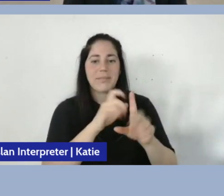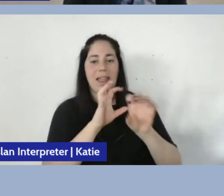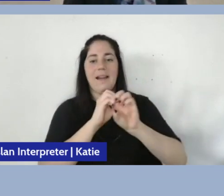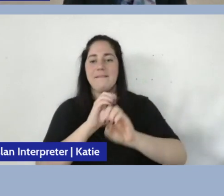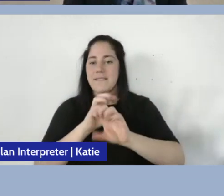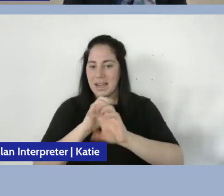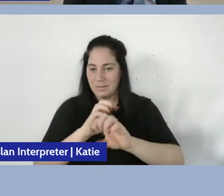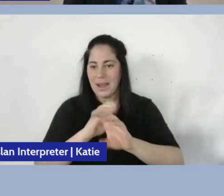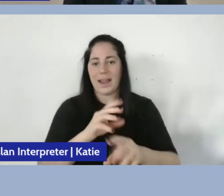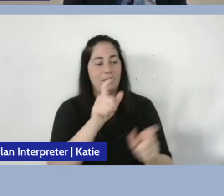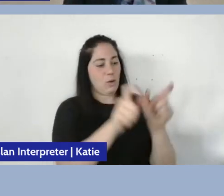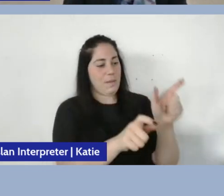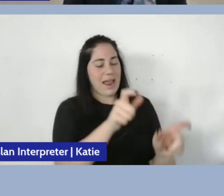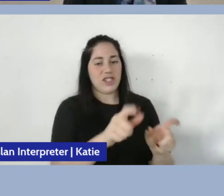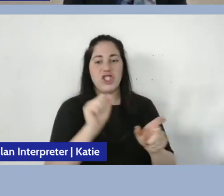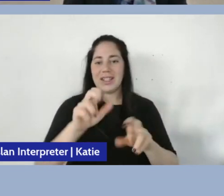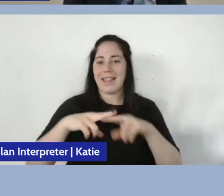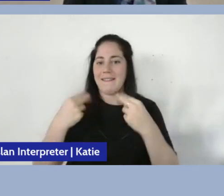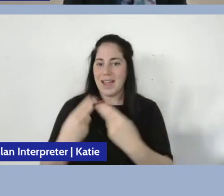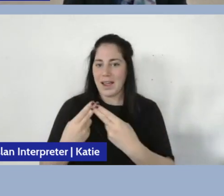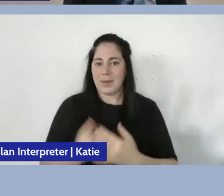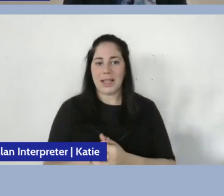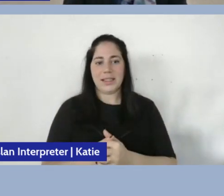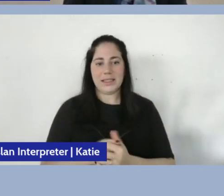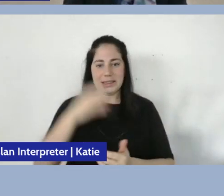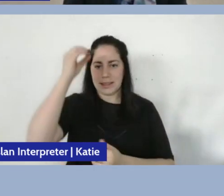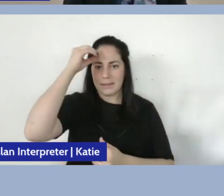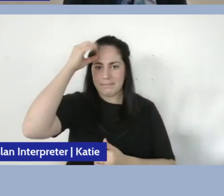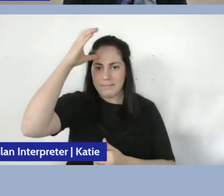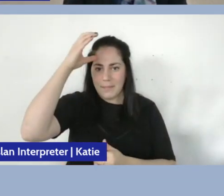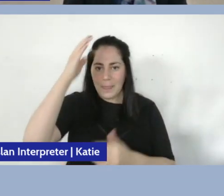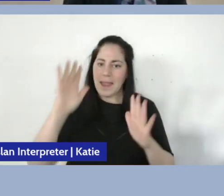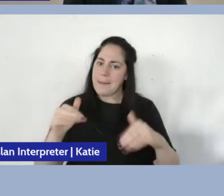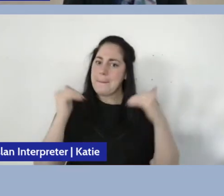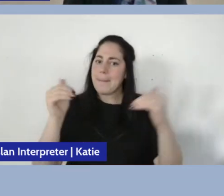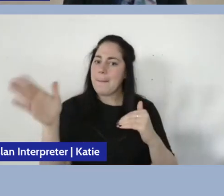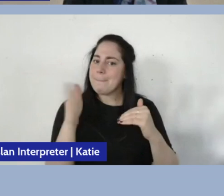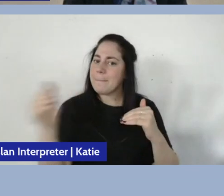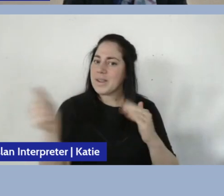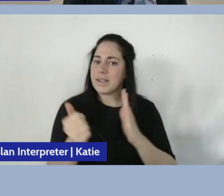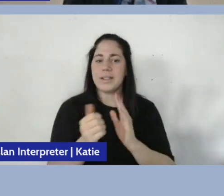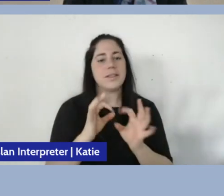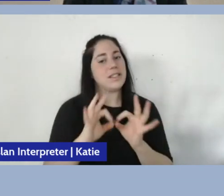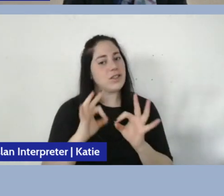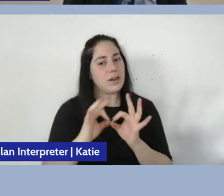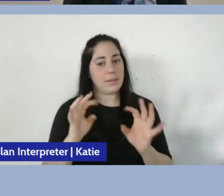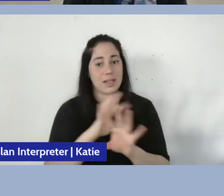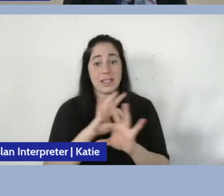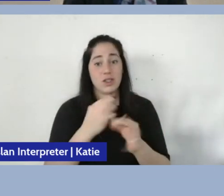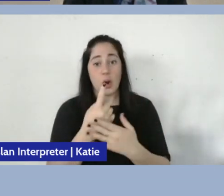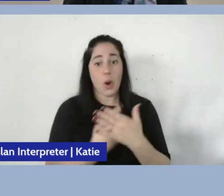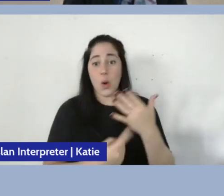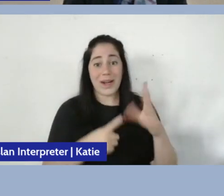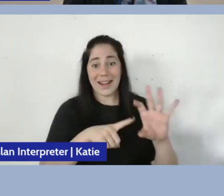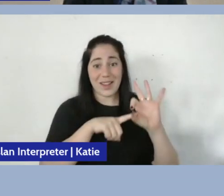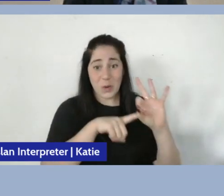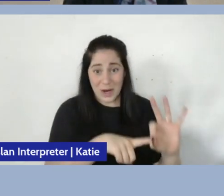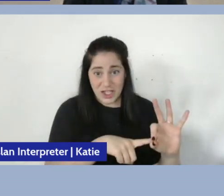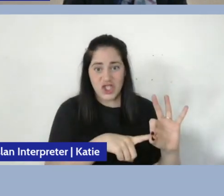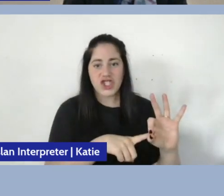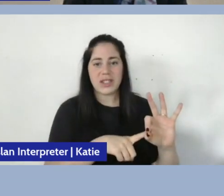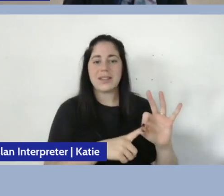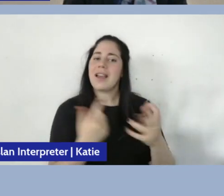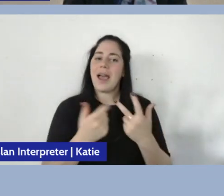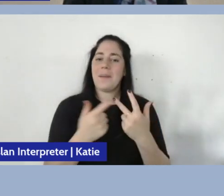families. A knowledgeable and highly skilled interpreter will not only interpret the questions asked, but echo the